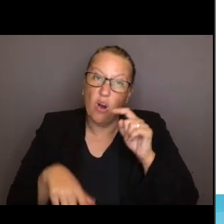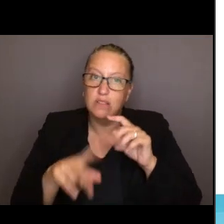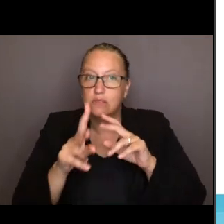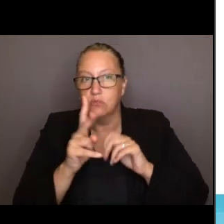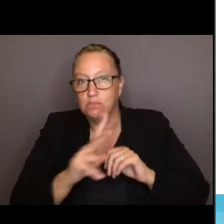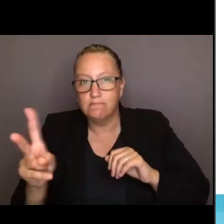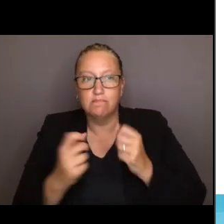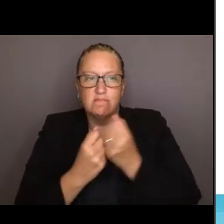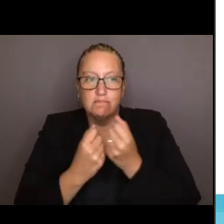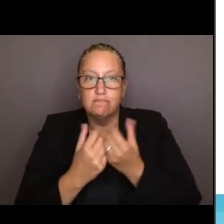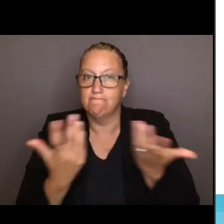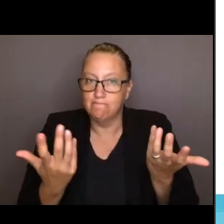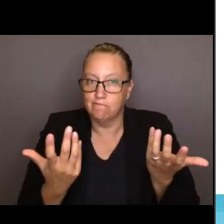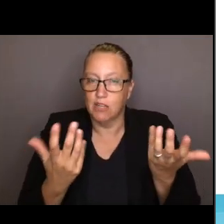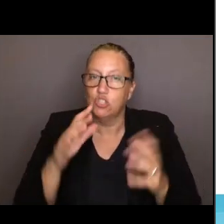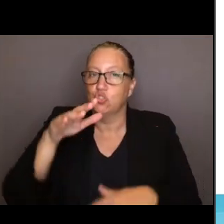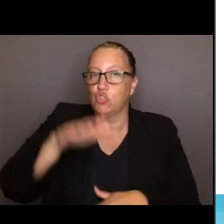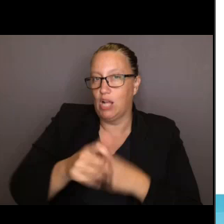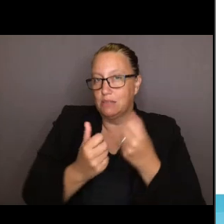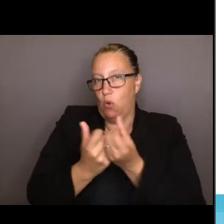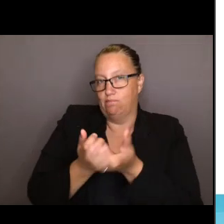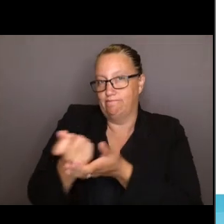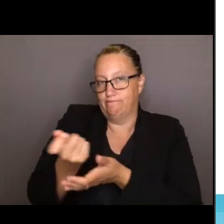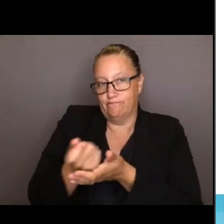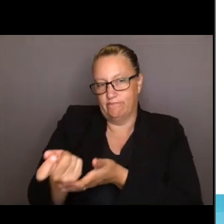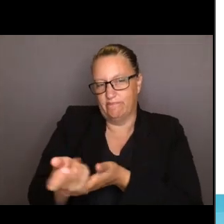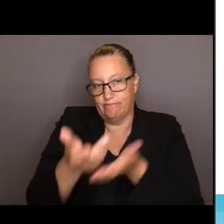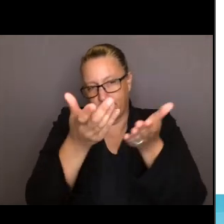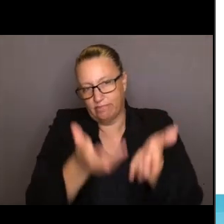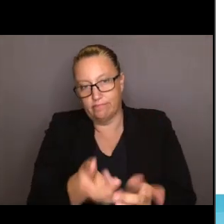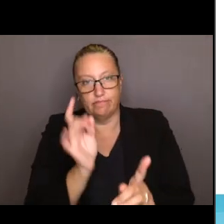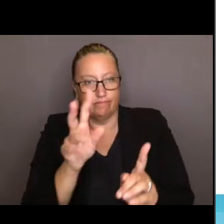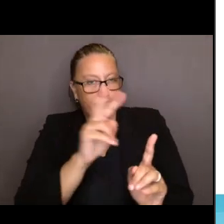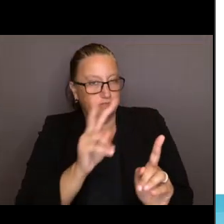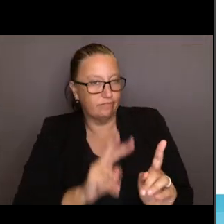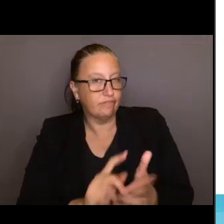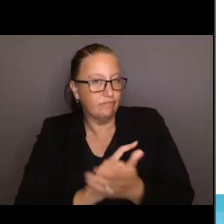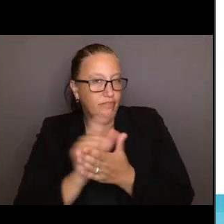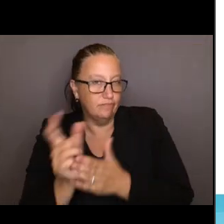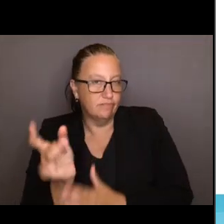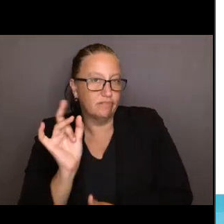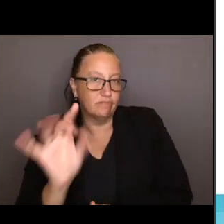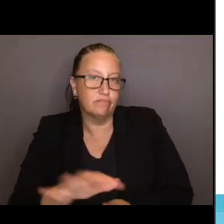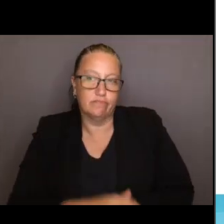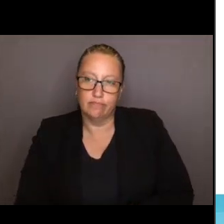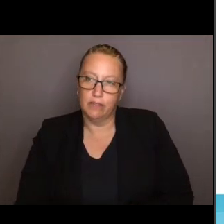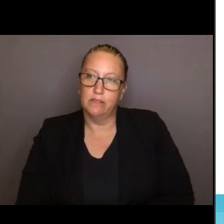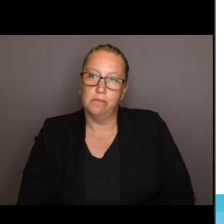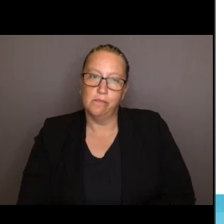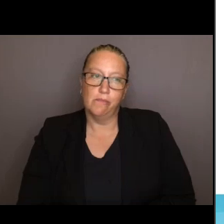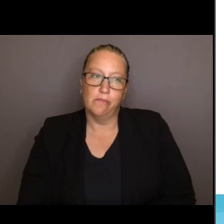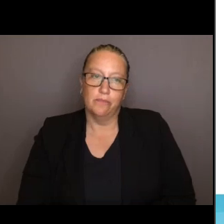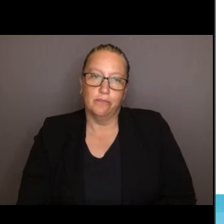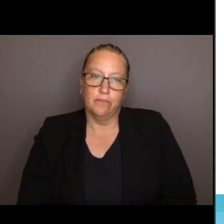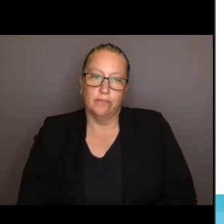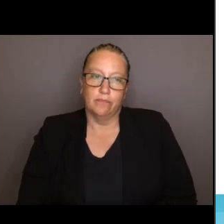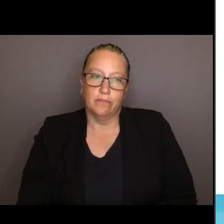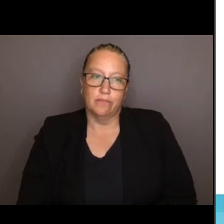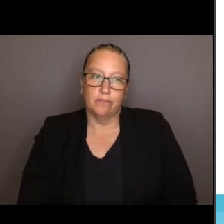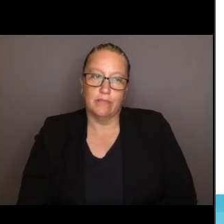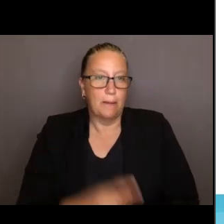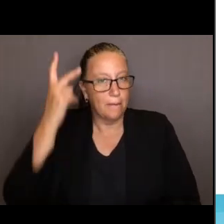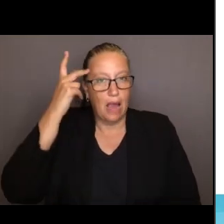So again, the legislation's on the screen. You can feel free to go and read that in your own time. So if we can continue on. So